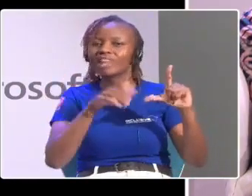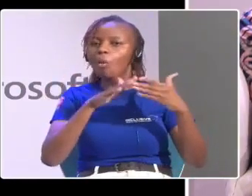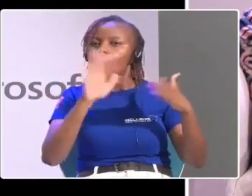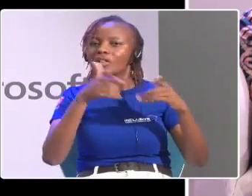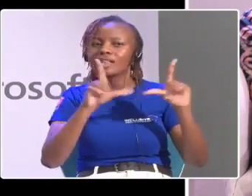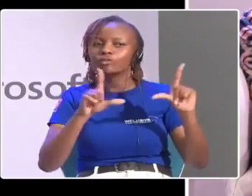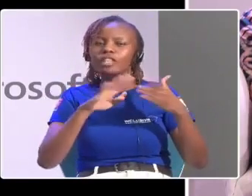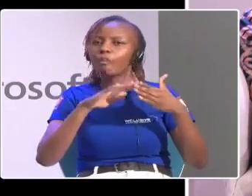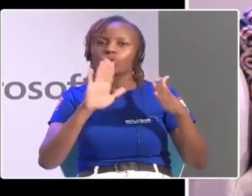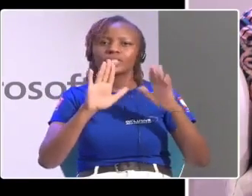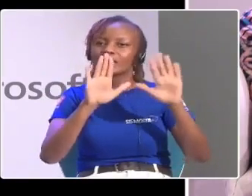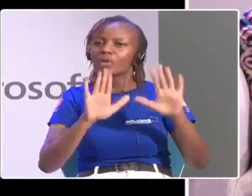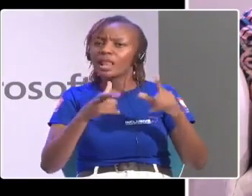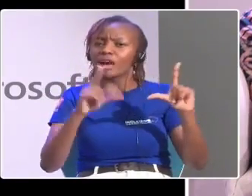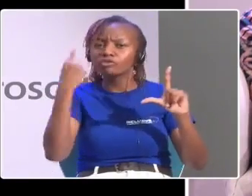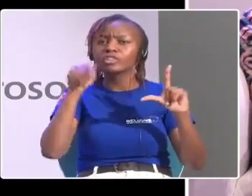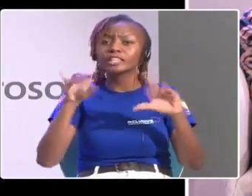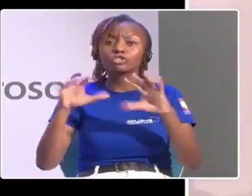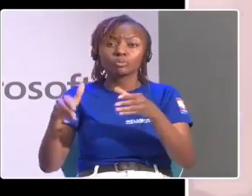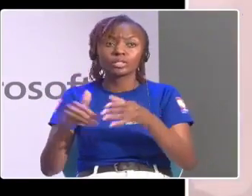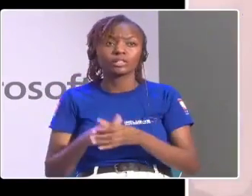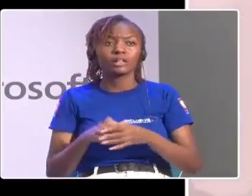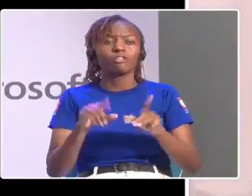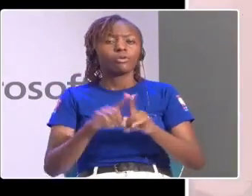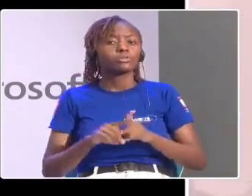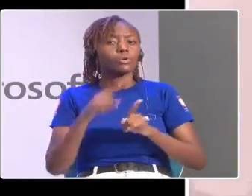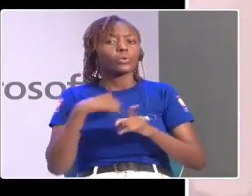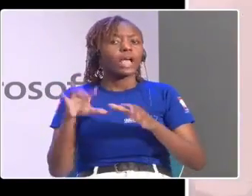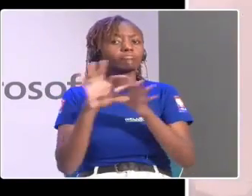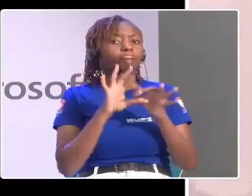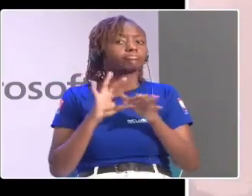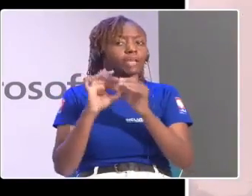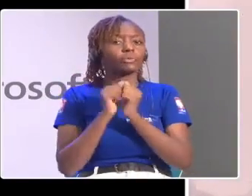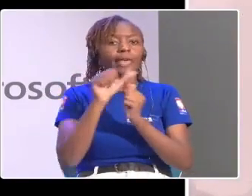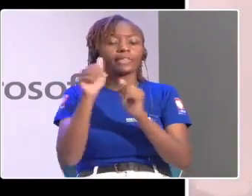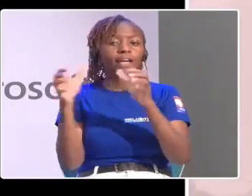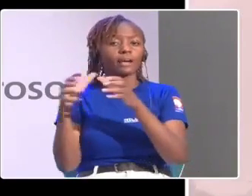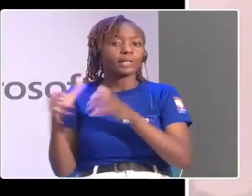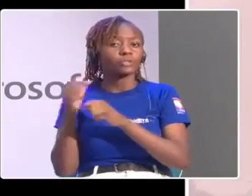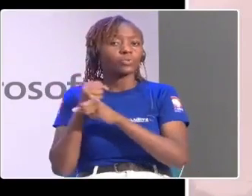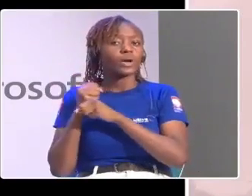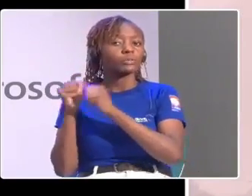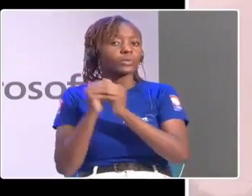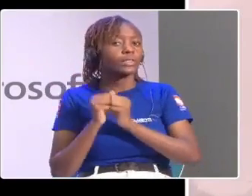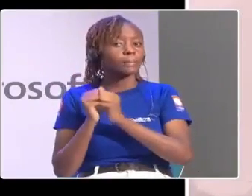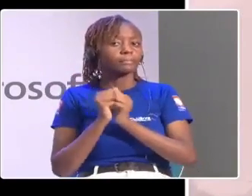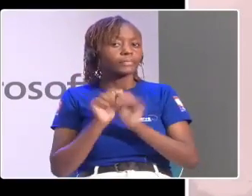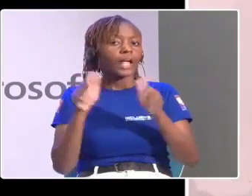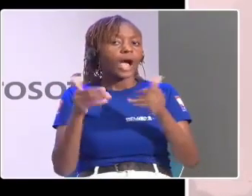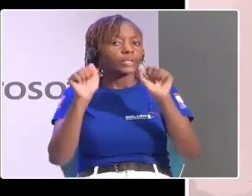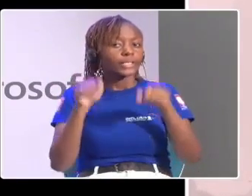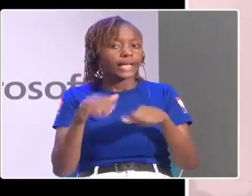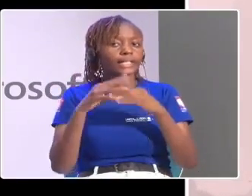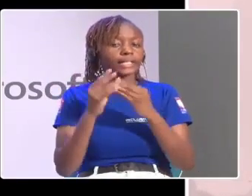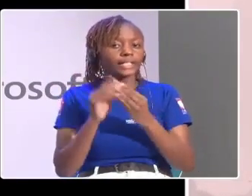relevant to these communities. And we're also very collaborative with other companies working with them about how can we create